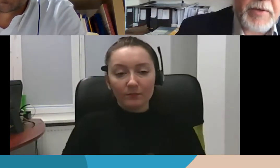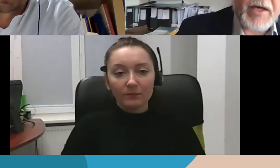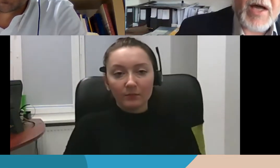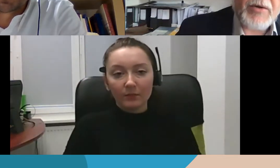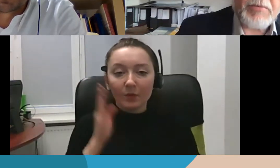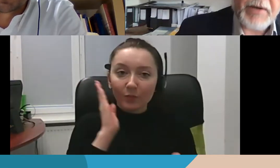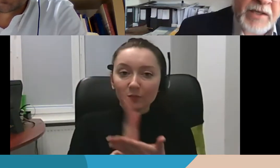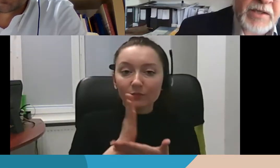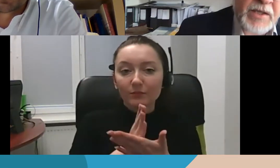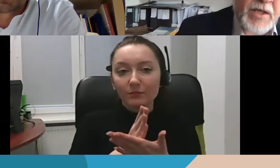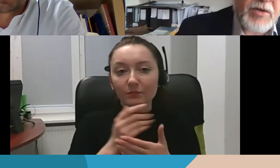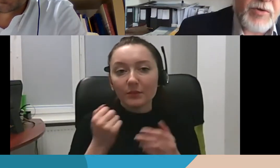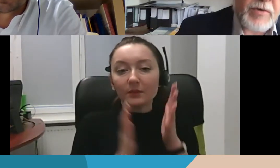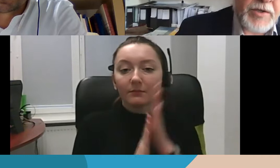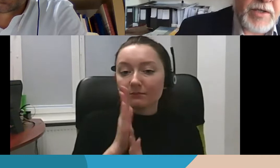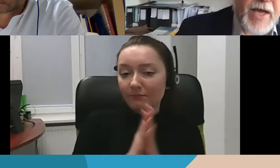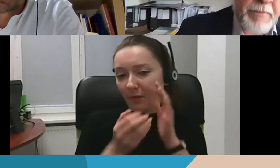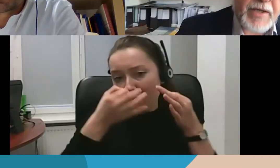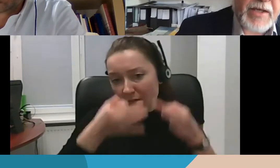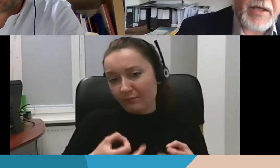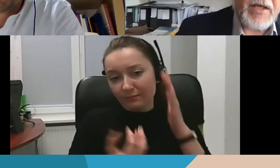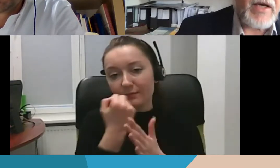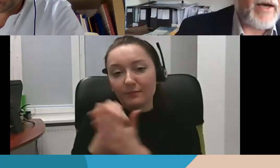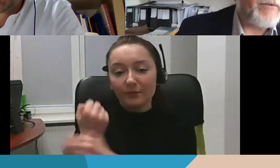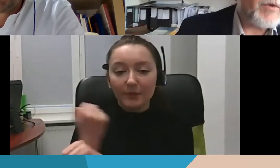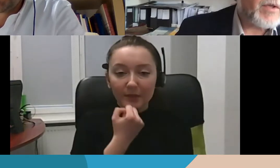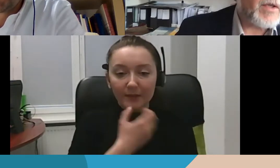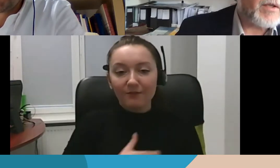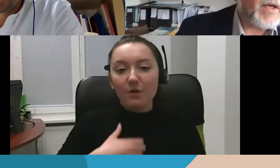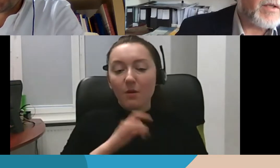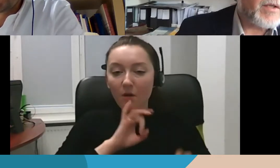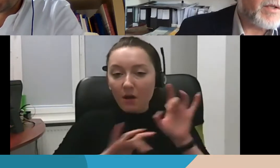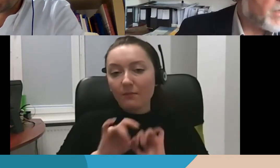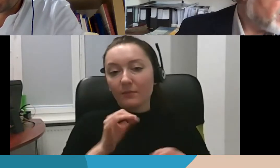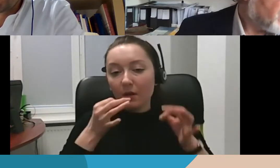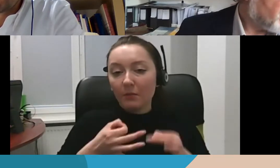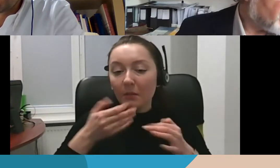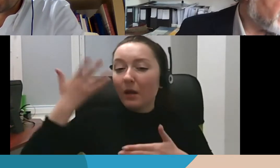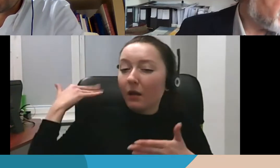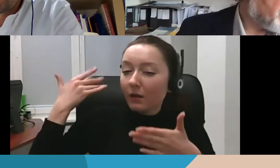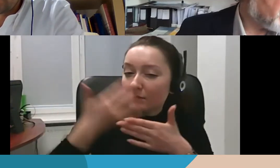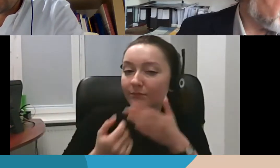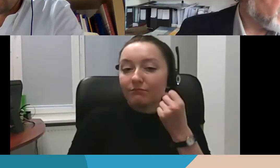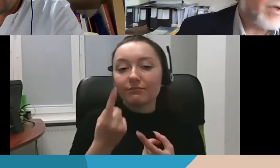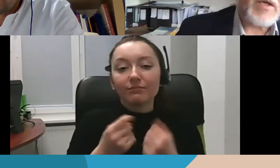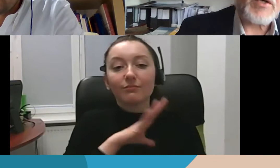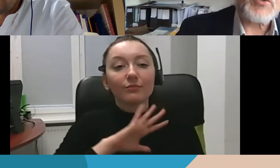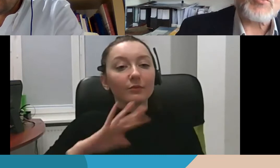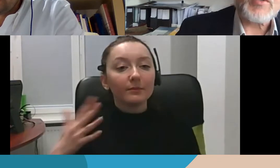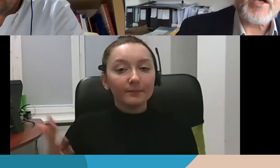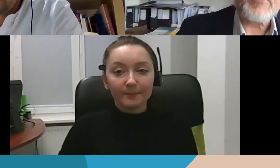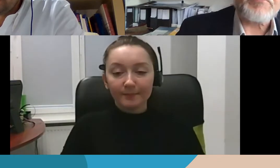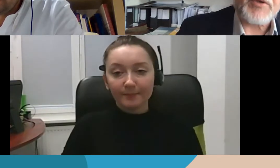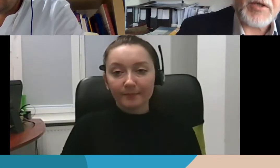to be accountability for what is happening, and that it is not acceptable